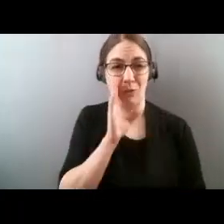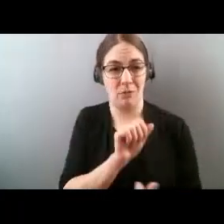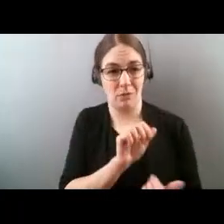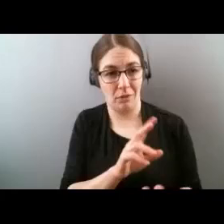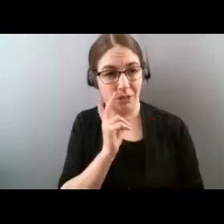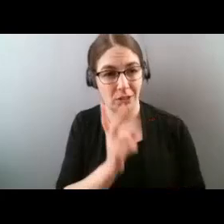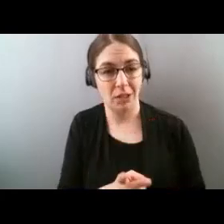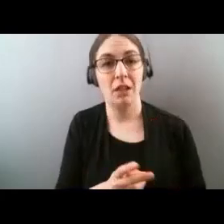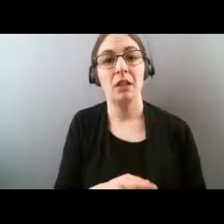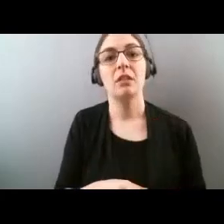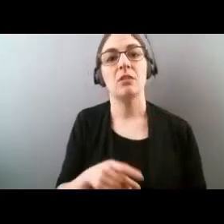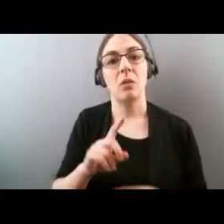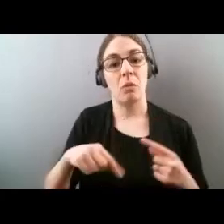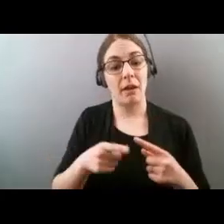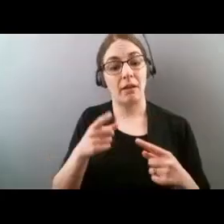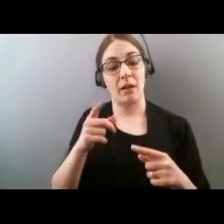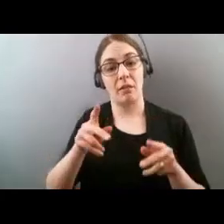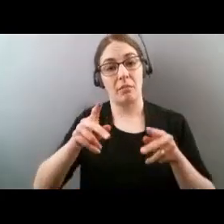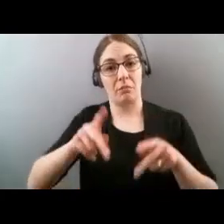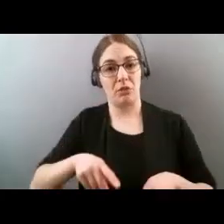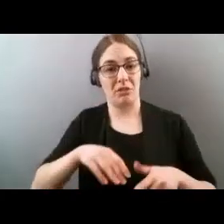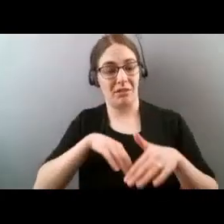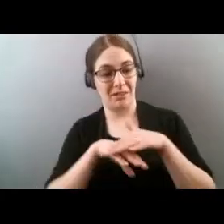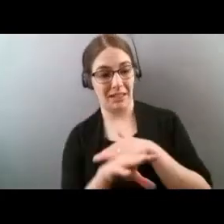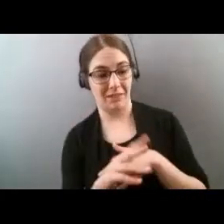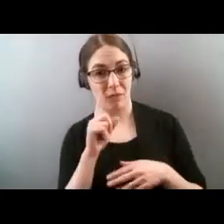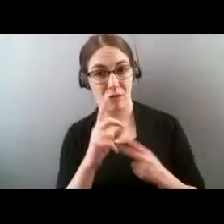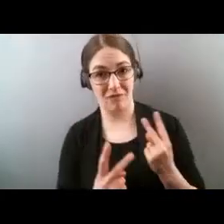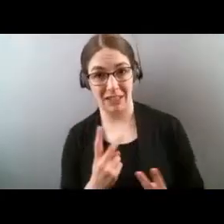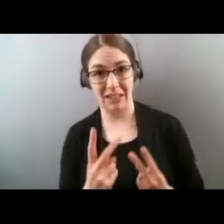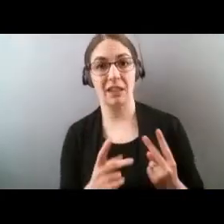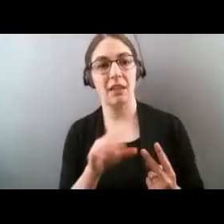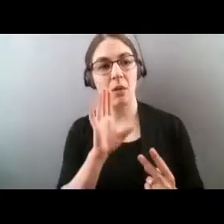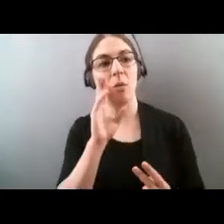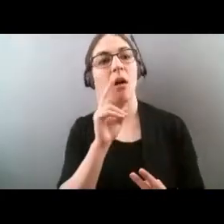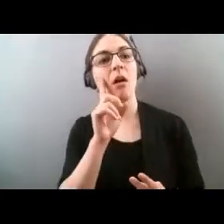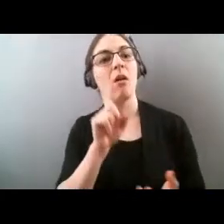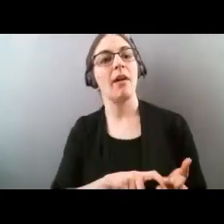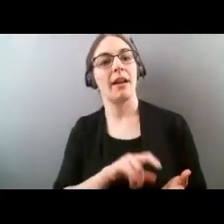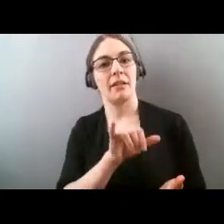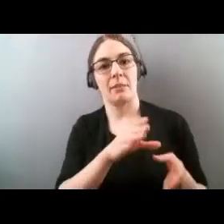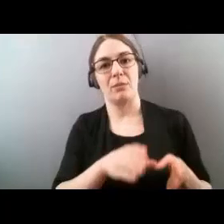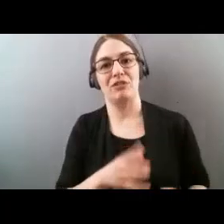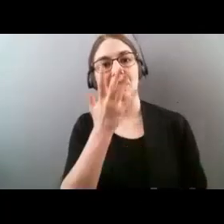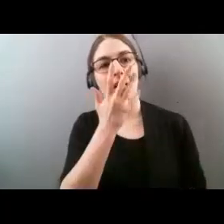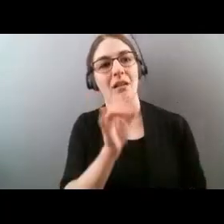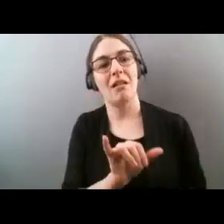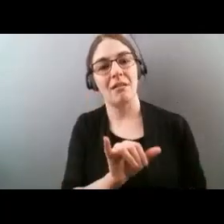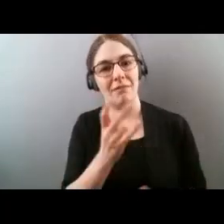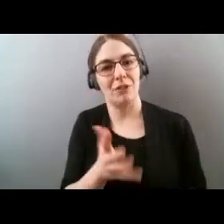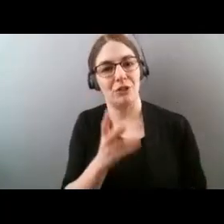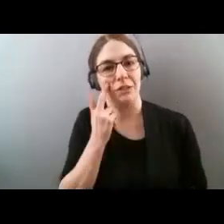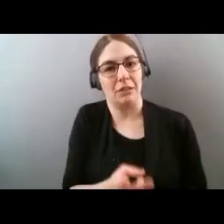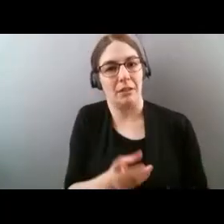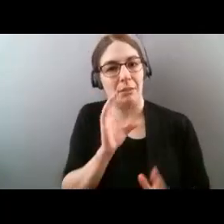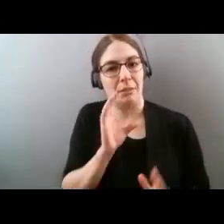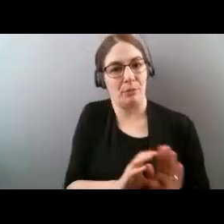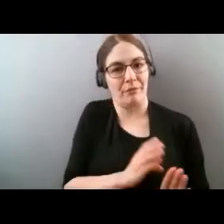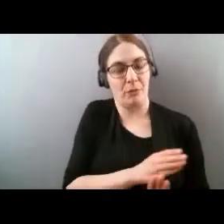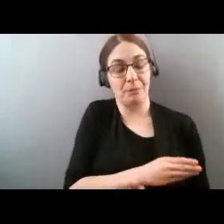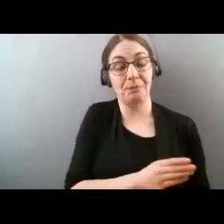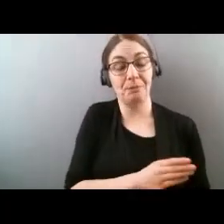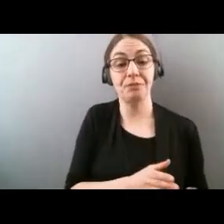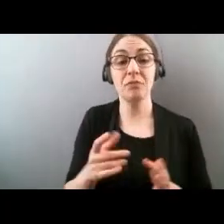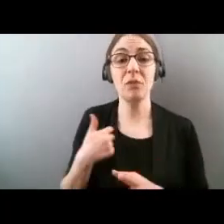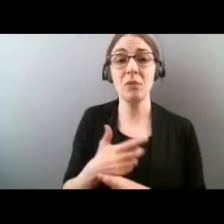come into one of their visits. For passive ways of how we monitor it, we do receive event reports every